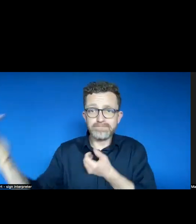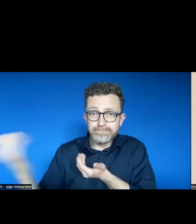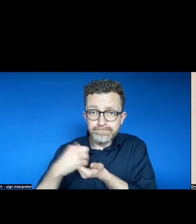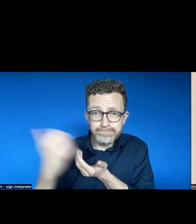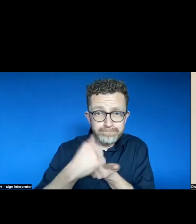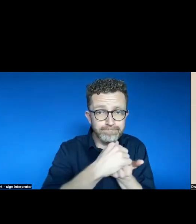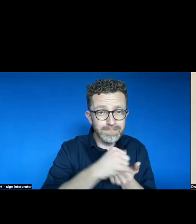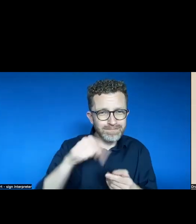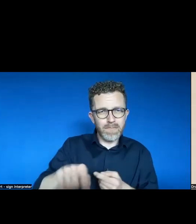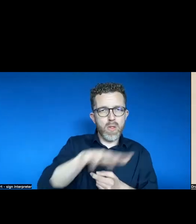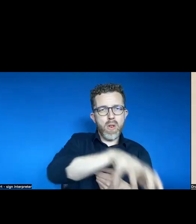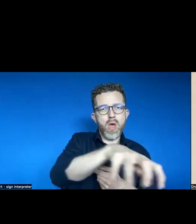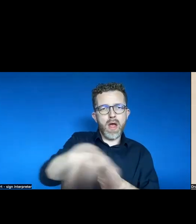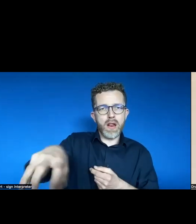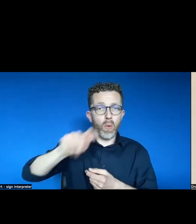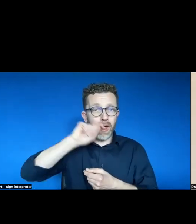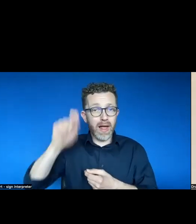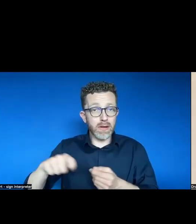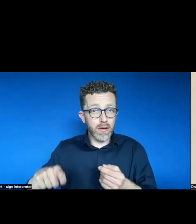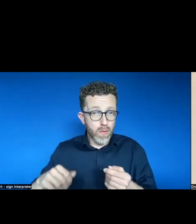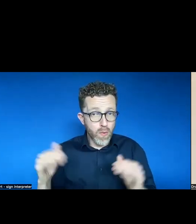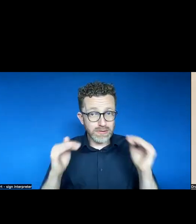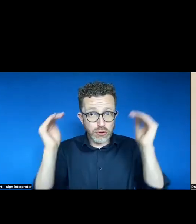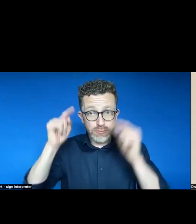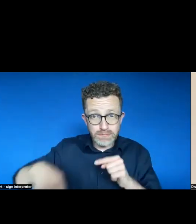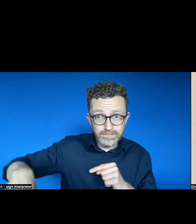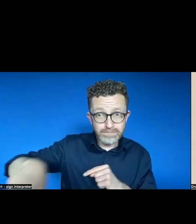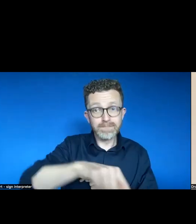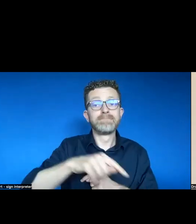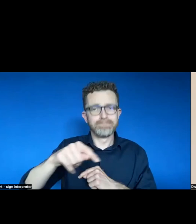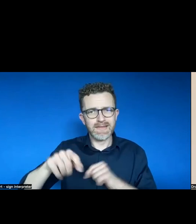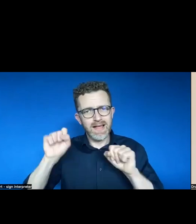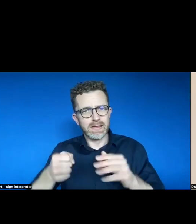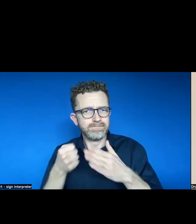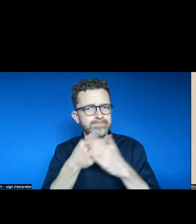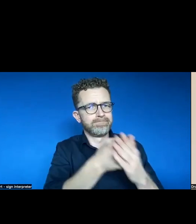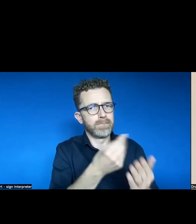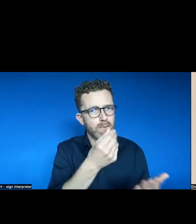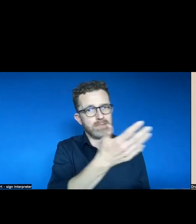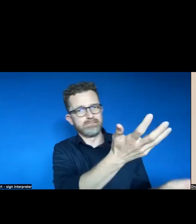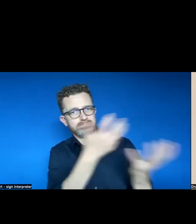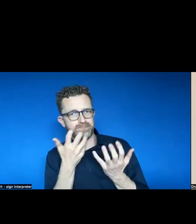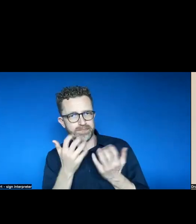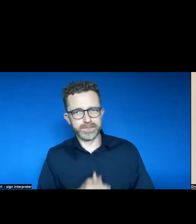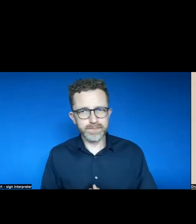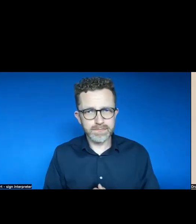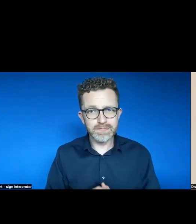Thank you very much, Marley, and thank you for your support and for all the collaboration